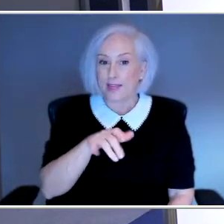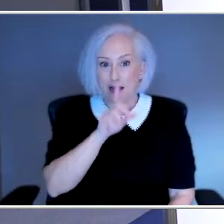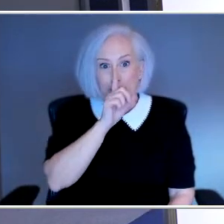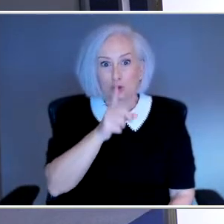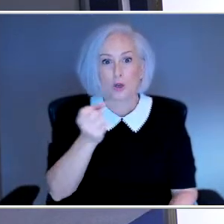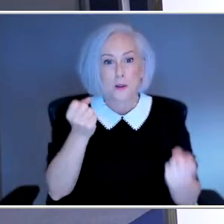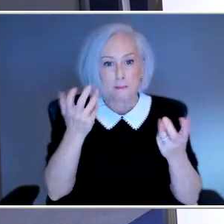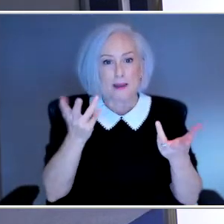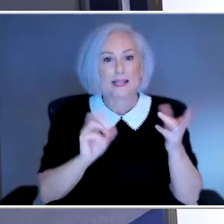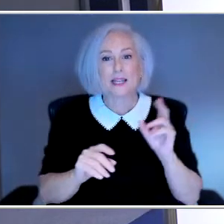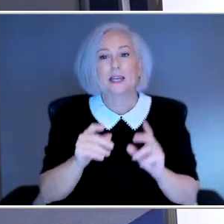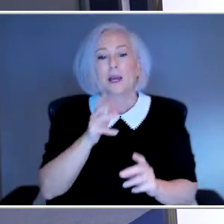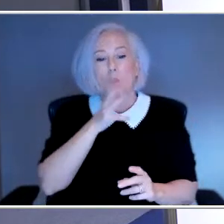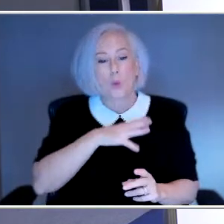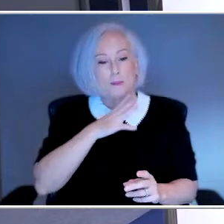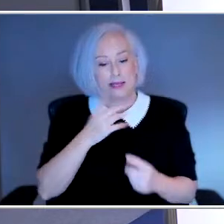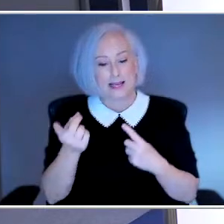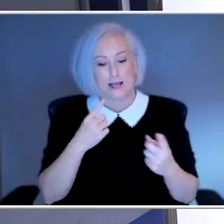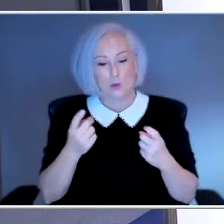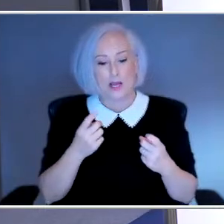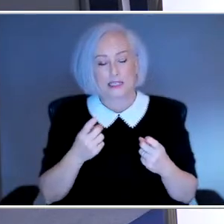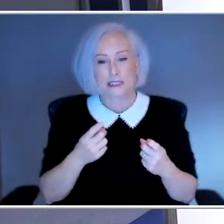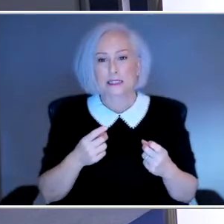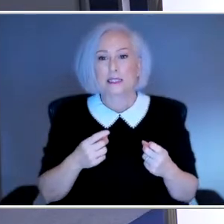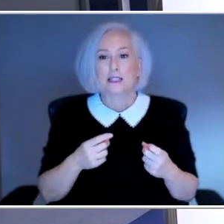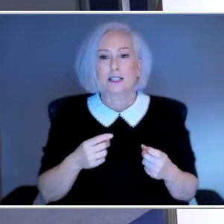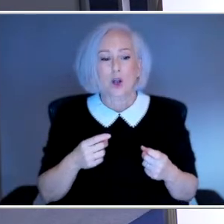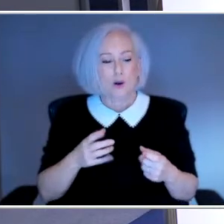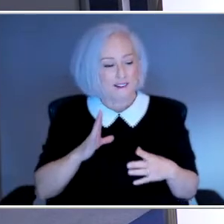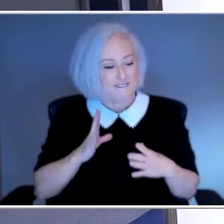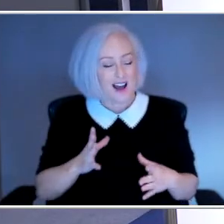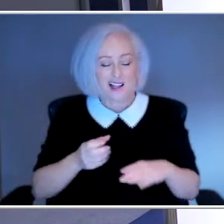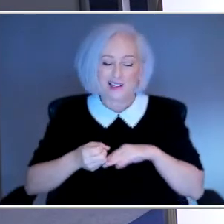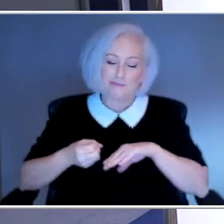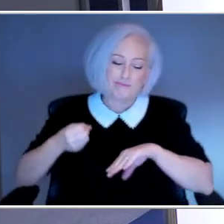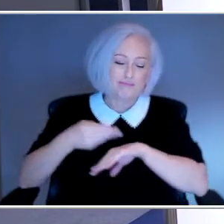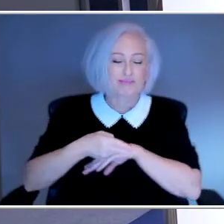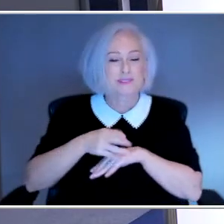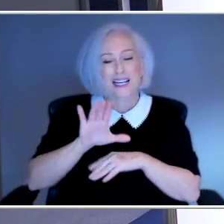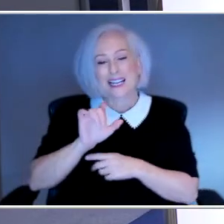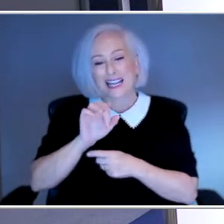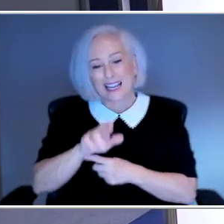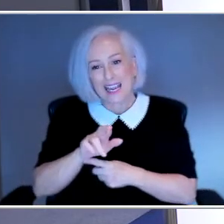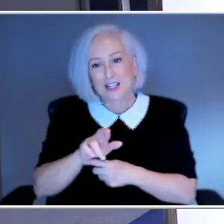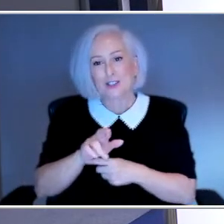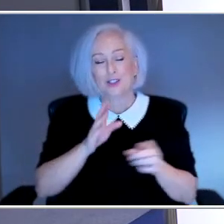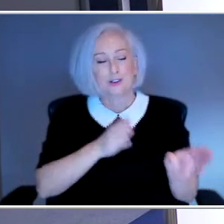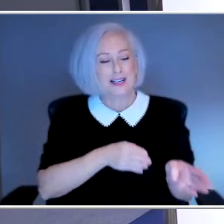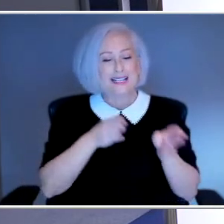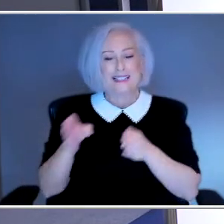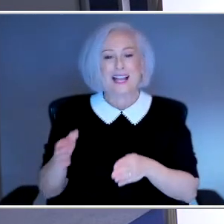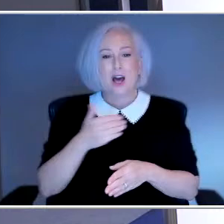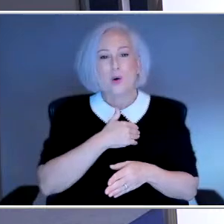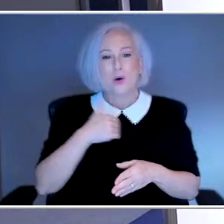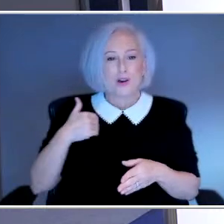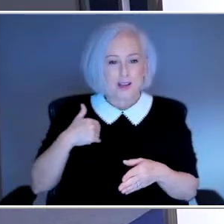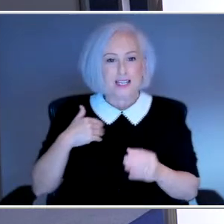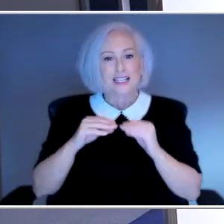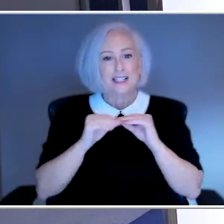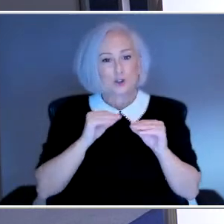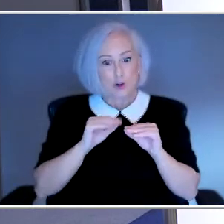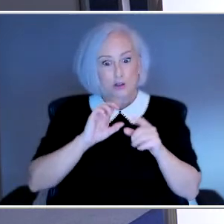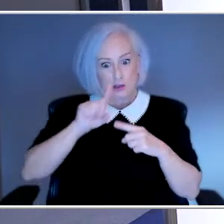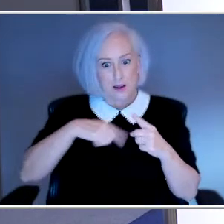in, they beat cancer, and they're wanting to put their health first, but then reconstruction is about the aesthetics, and you want them to feel